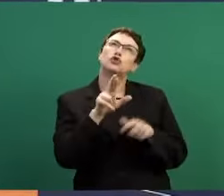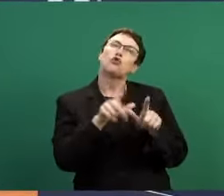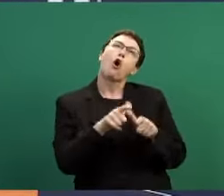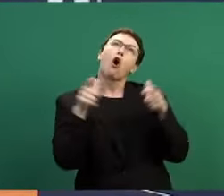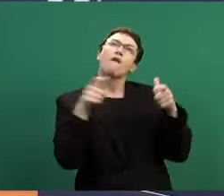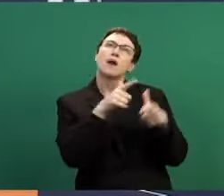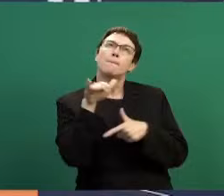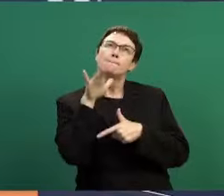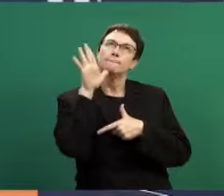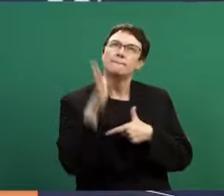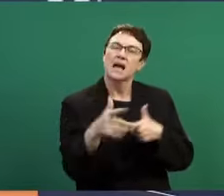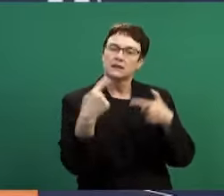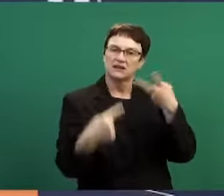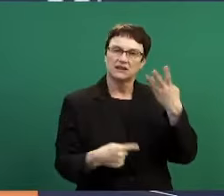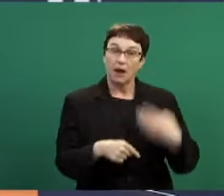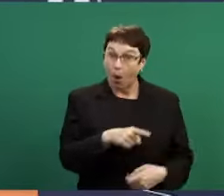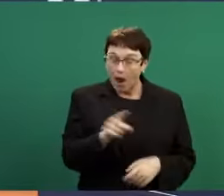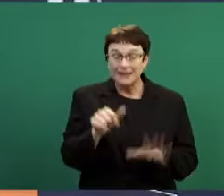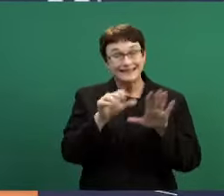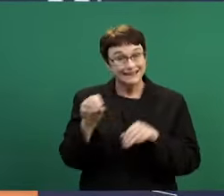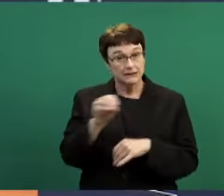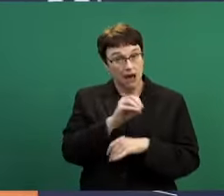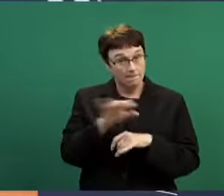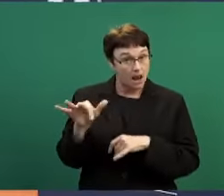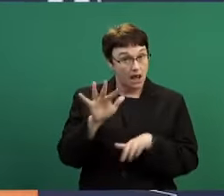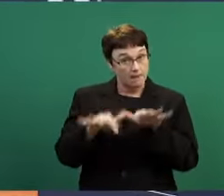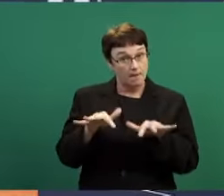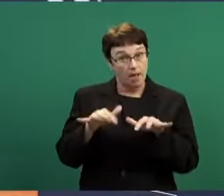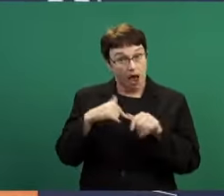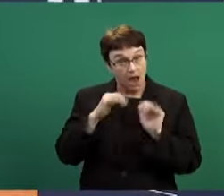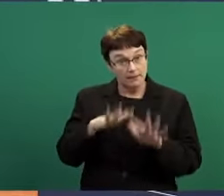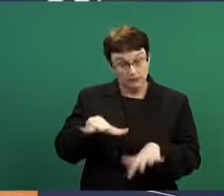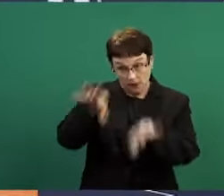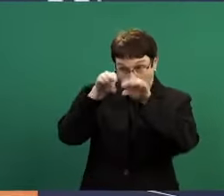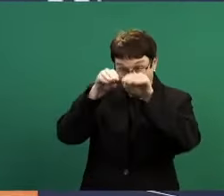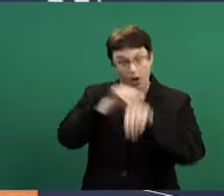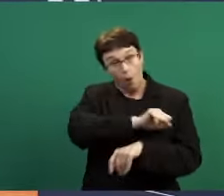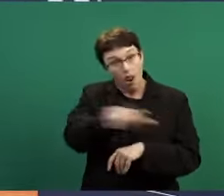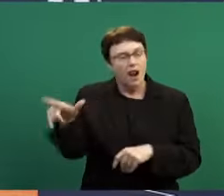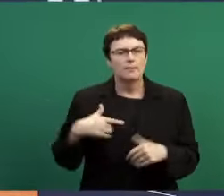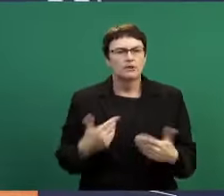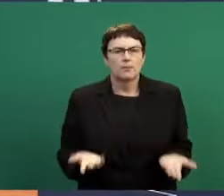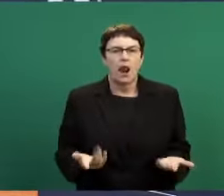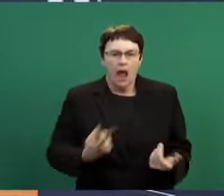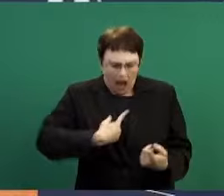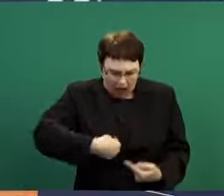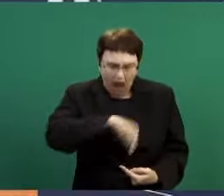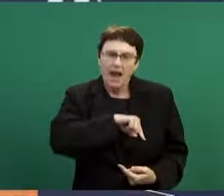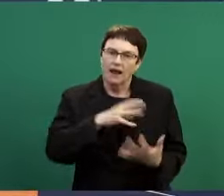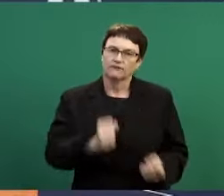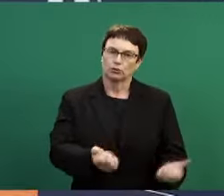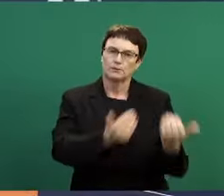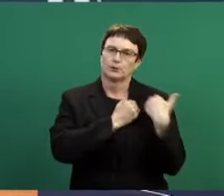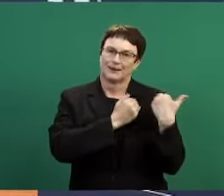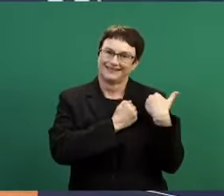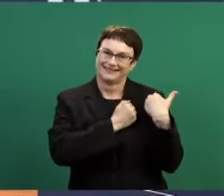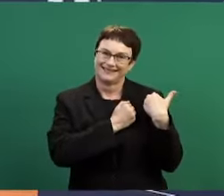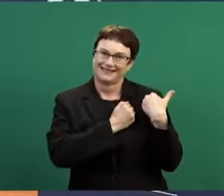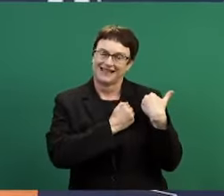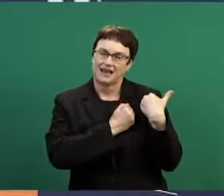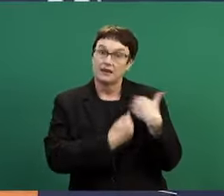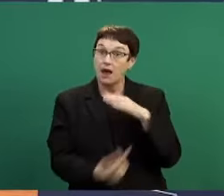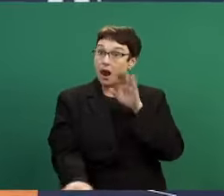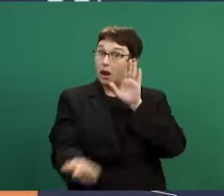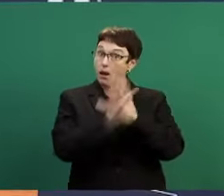good for a discourse. But at the end of the day, we have got the statutory responsibility